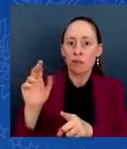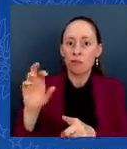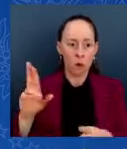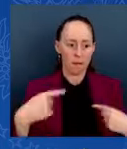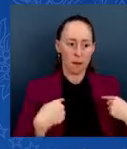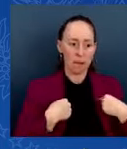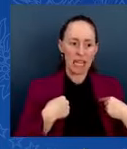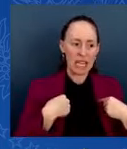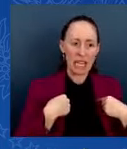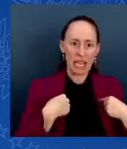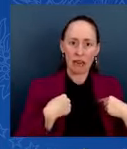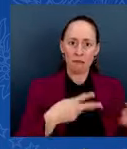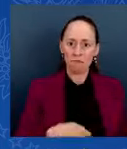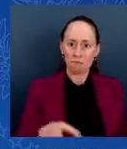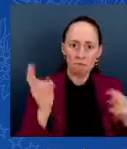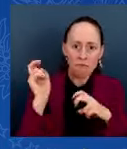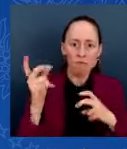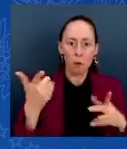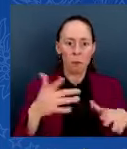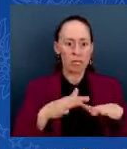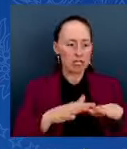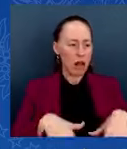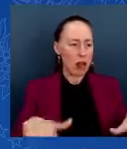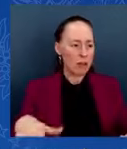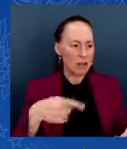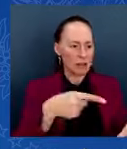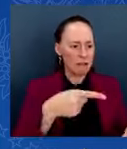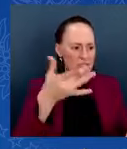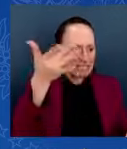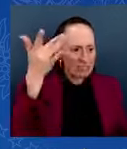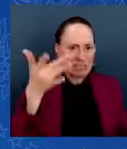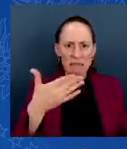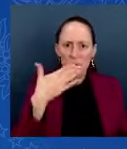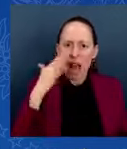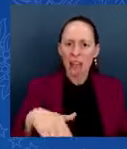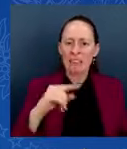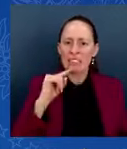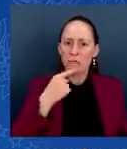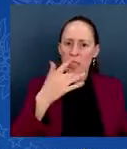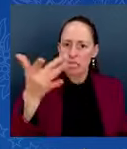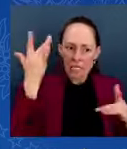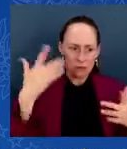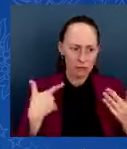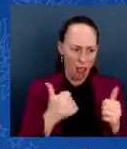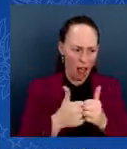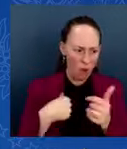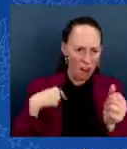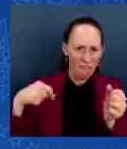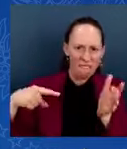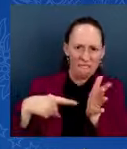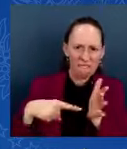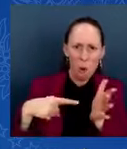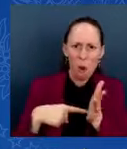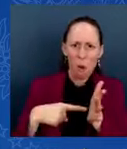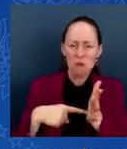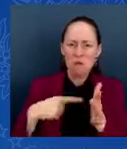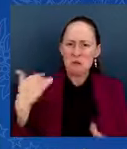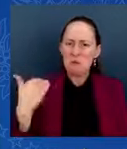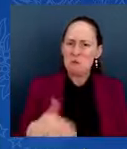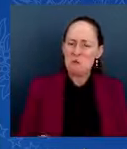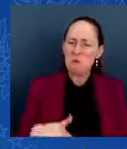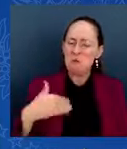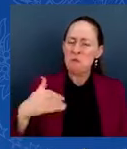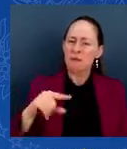What happens? What in God's name, how can we pay for the drugs, prescription drugs? I'm serious, these are the discussions. You know